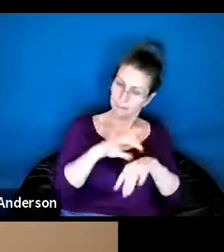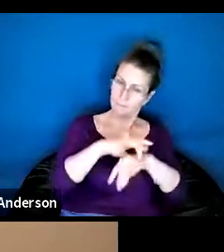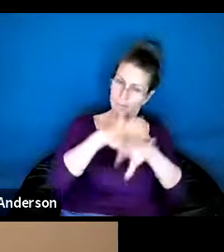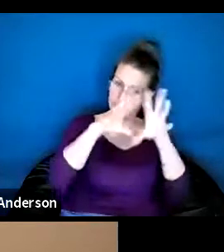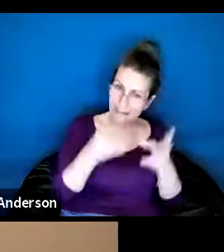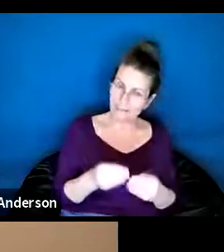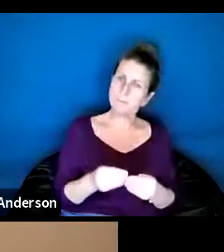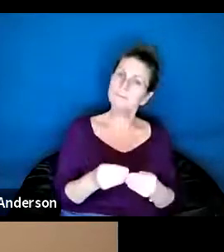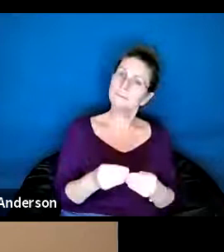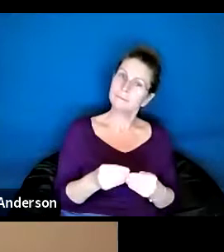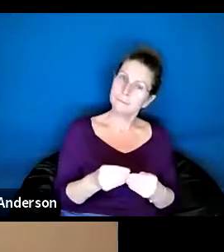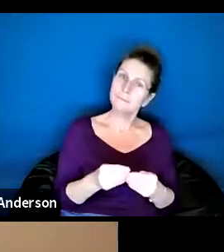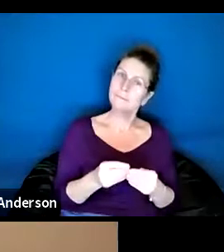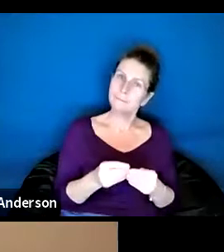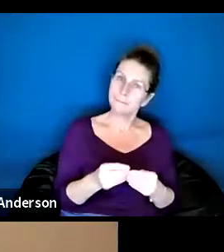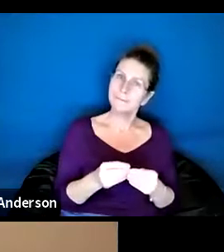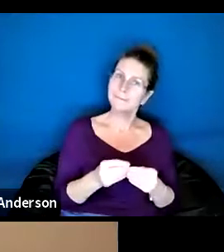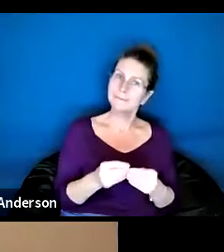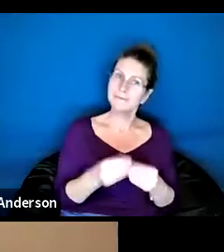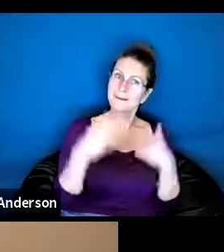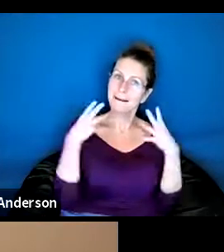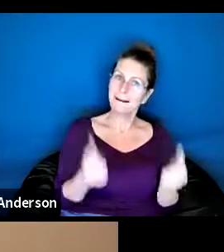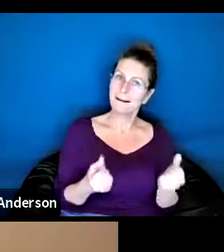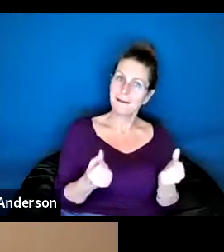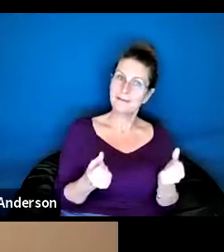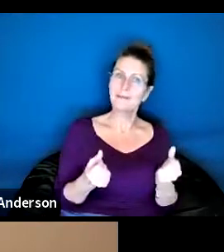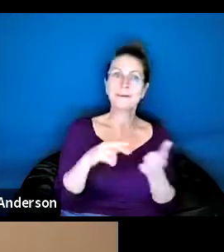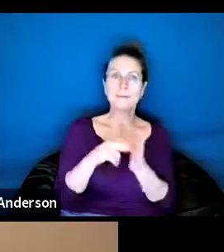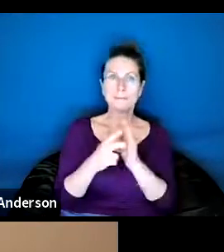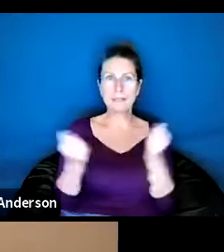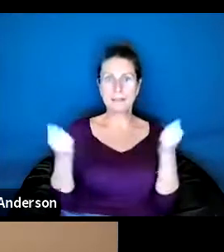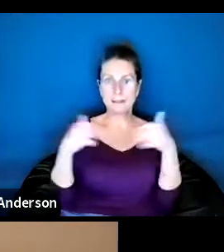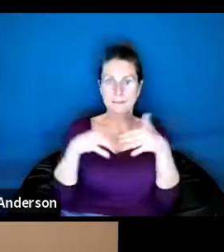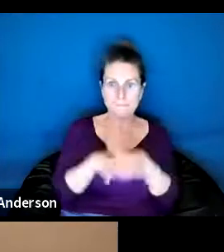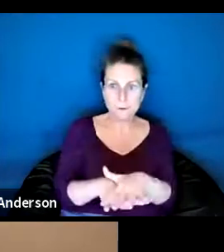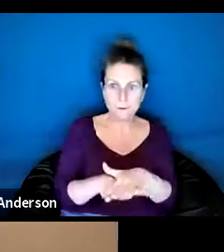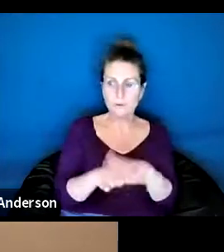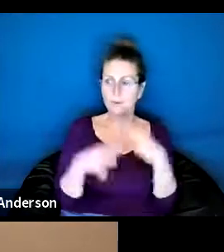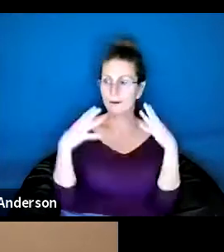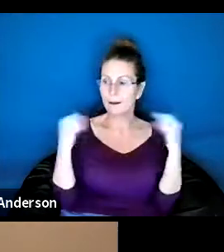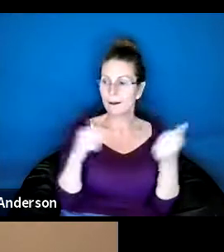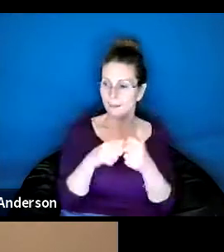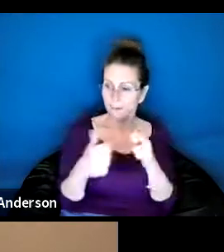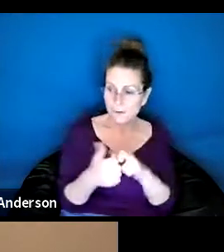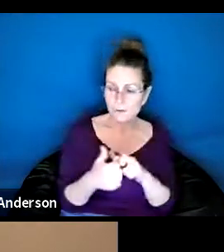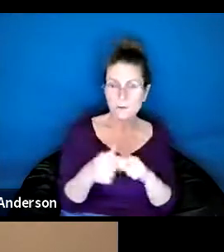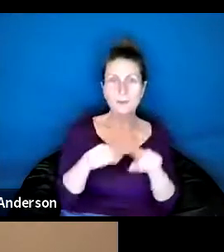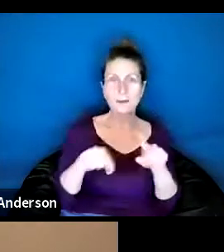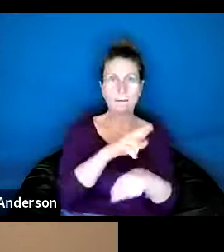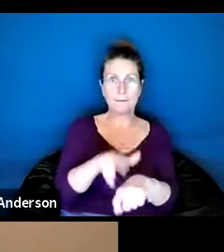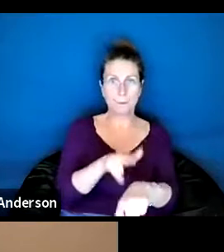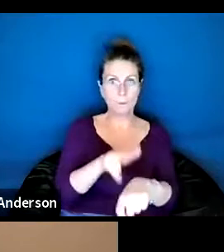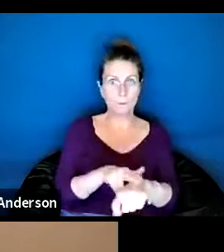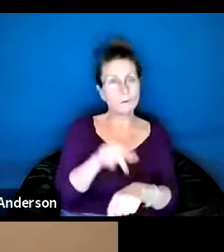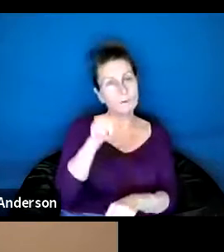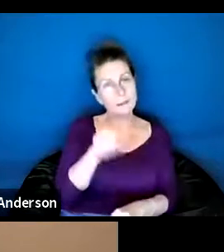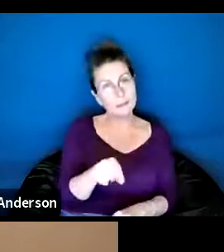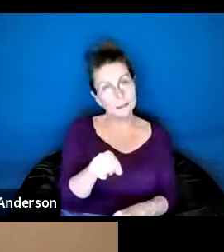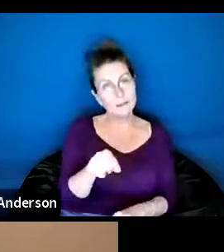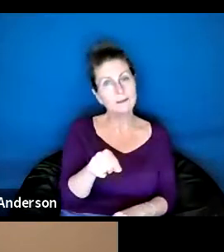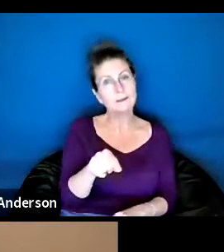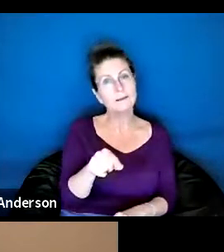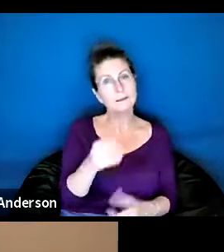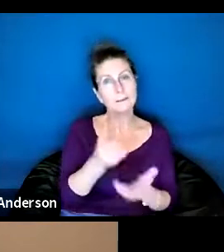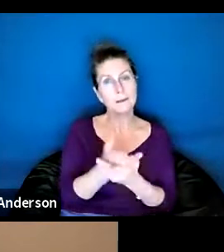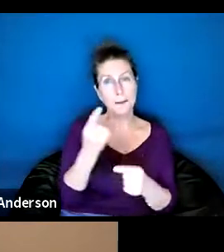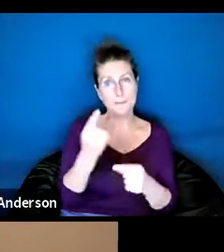then does do that convergent challenge issue. Because, of course, this is about it's about